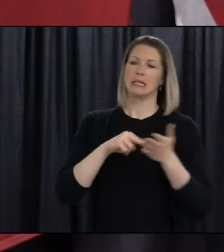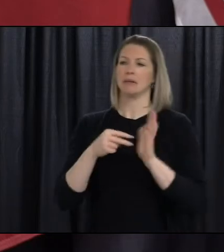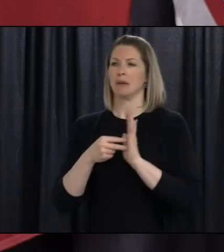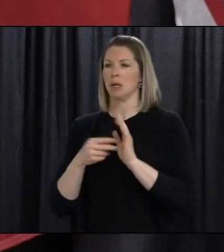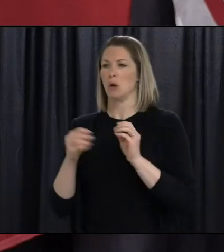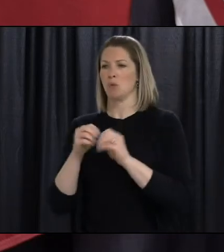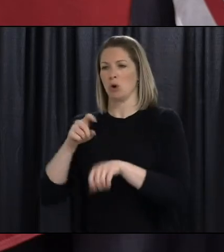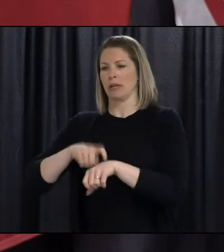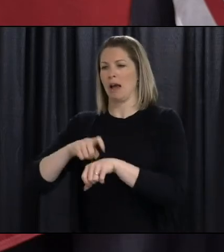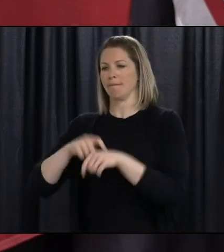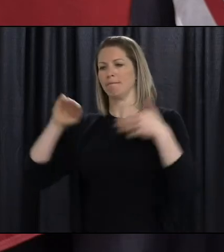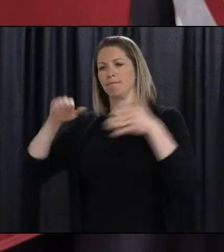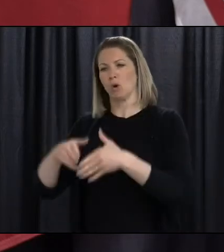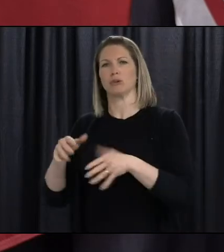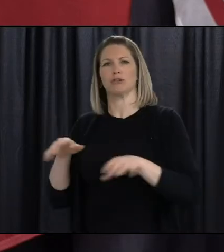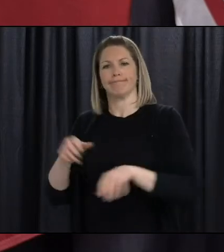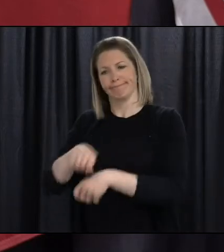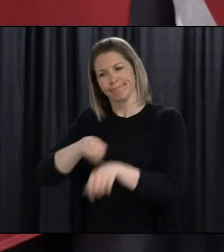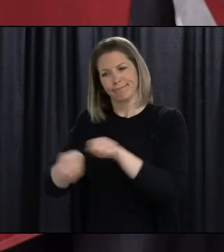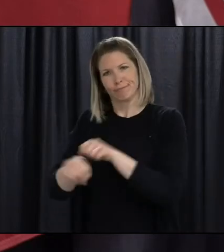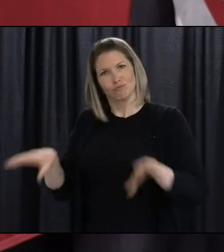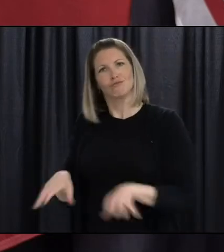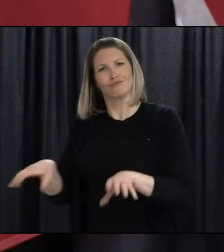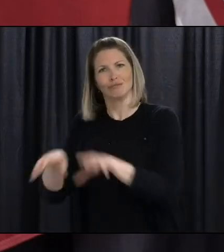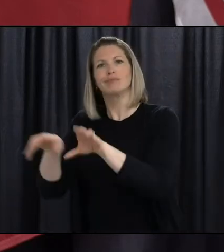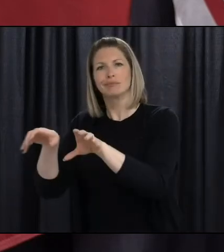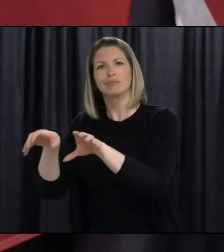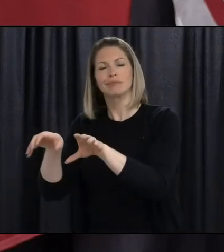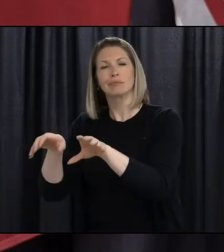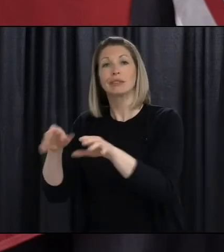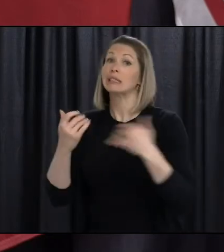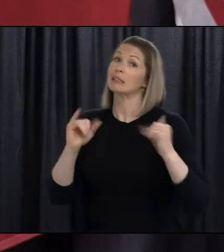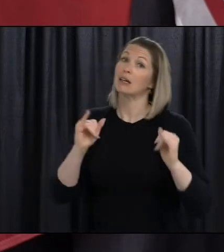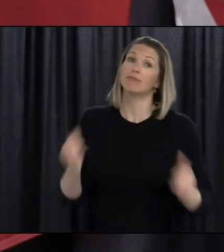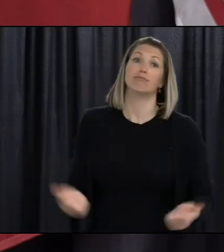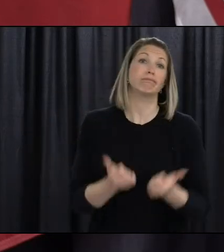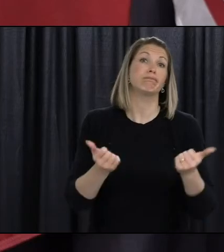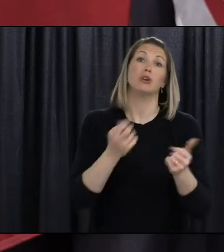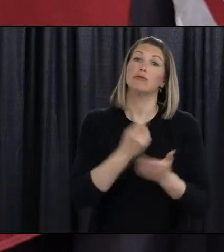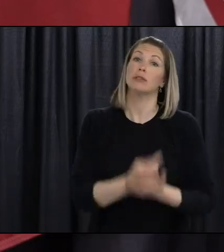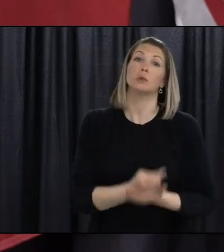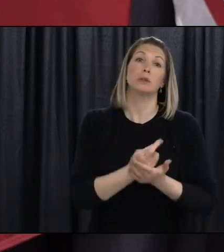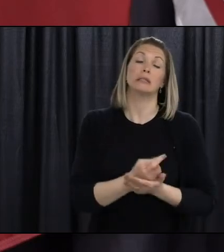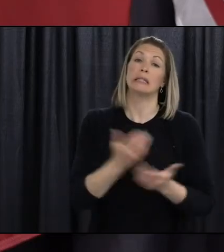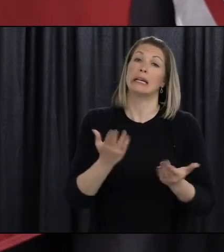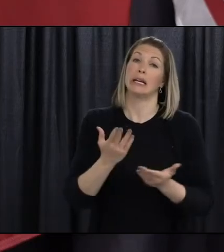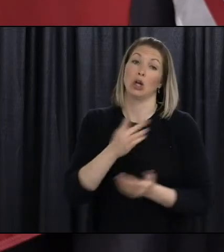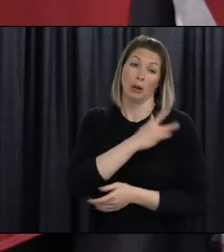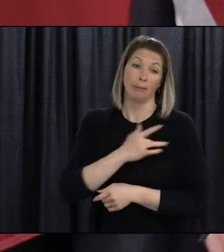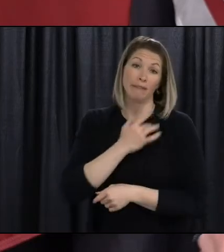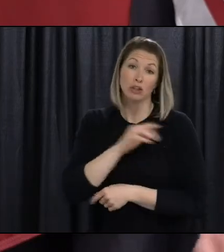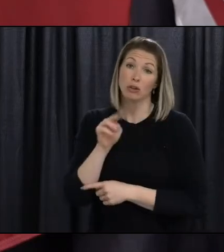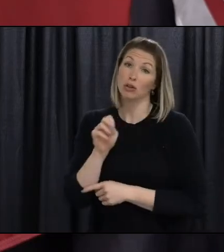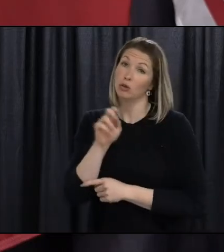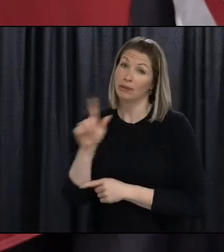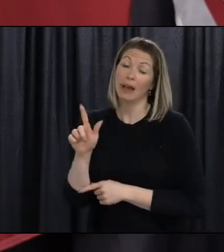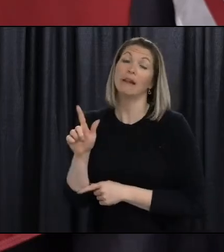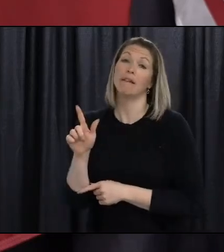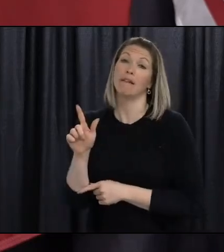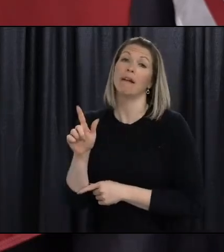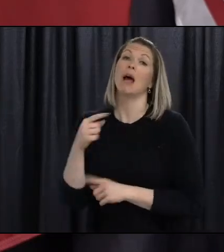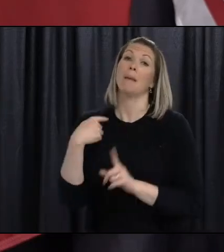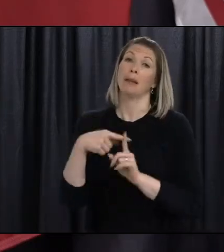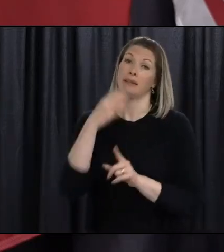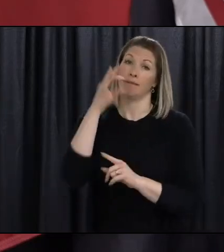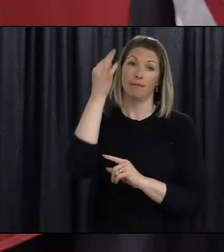in regards to the alert level systems, resources and supports both provincially and federally, visit our COVID website. It